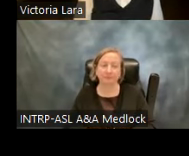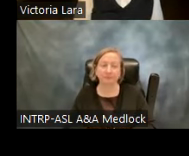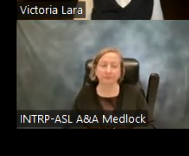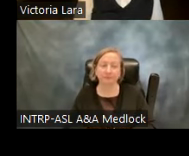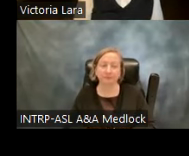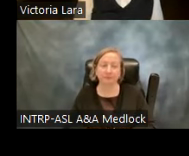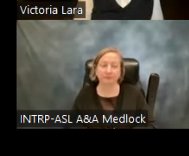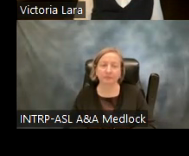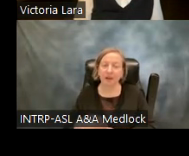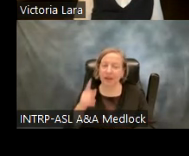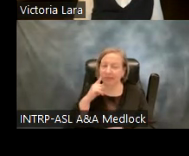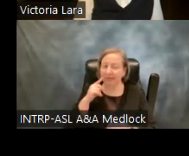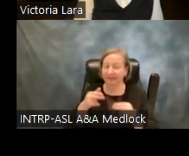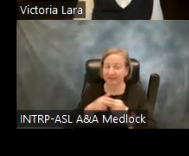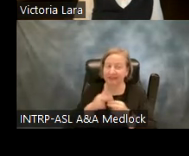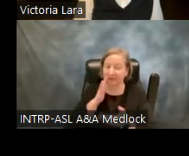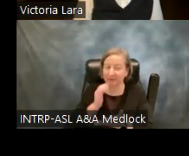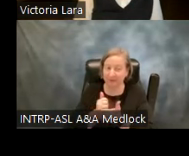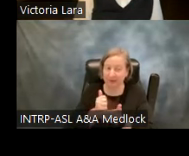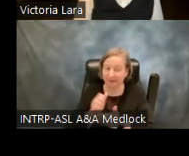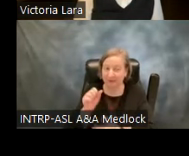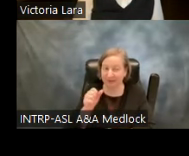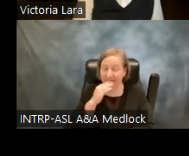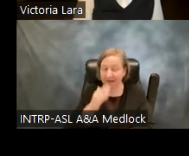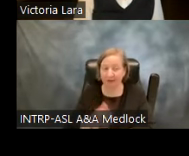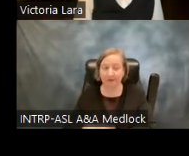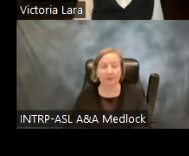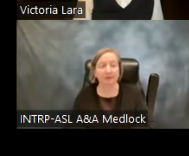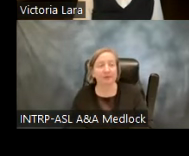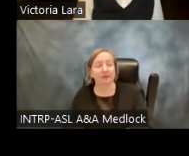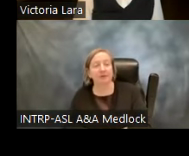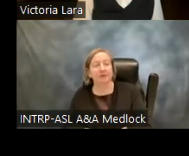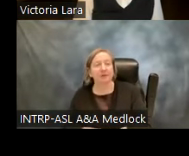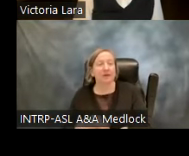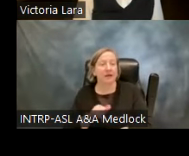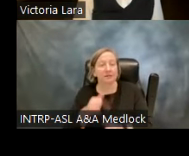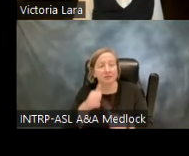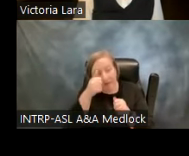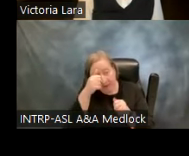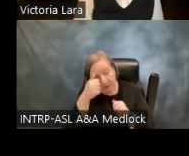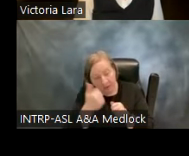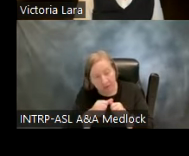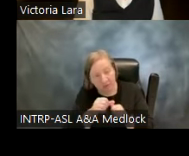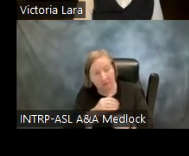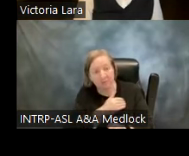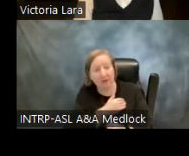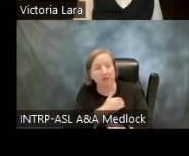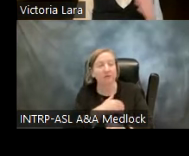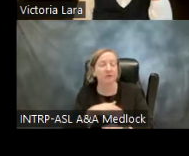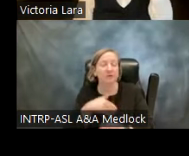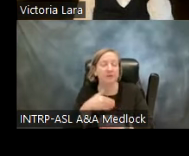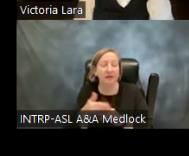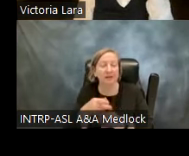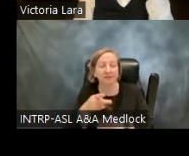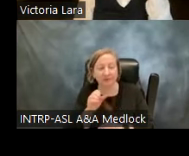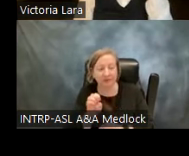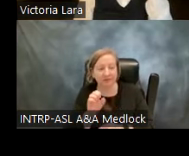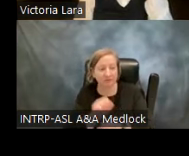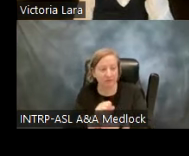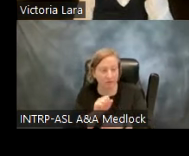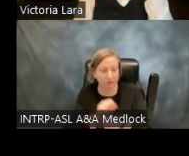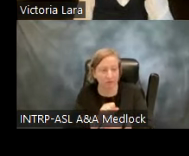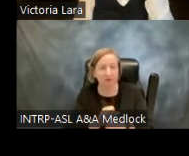I think the slides would be helpful. Yeah, definitely. Okay, so just as a reminder, you know, the next phase of work, and I know it's hard when you're